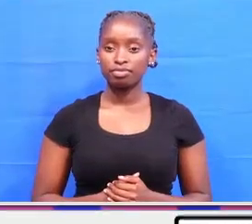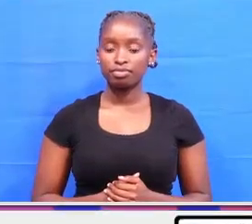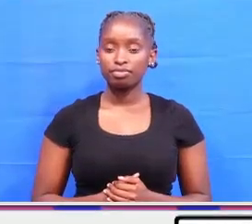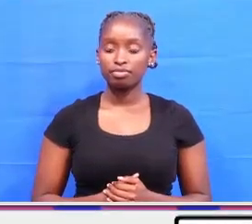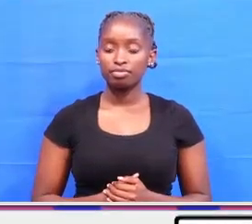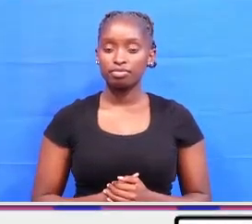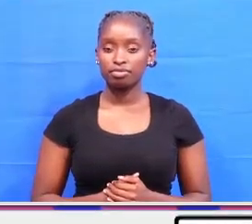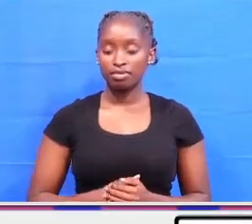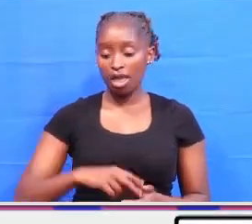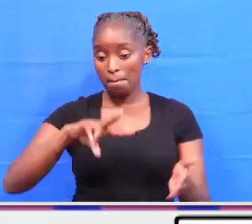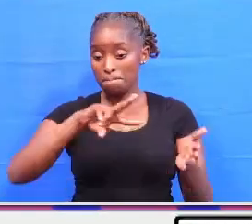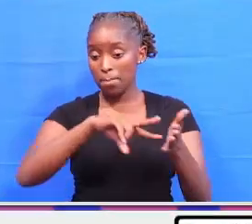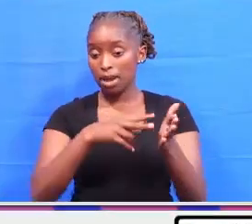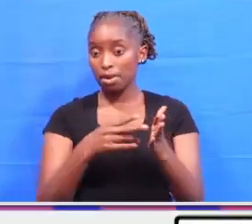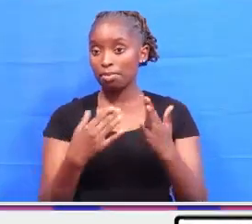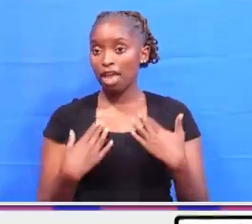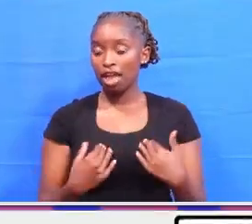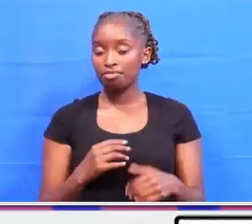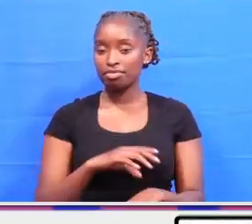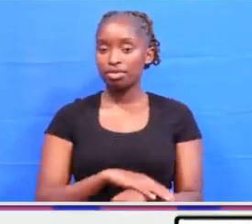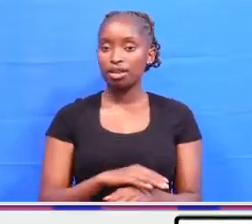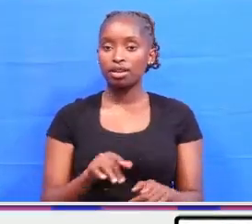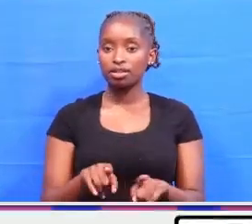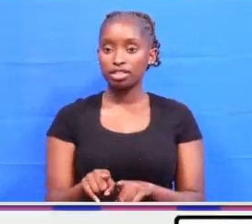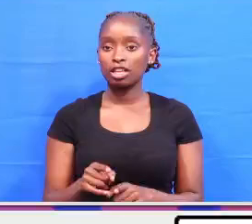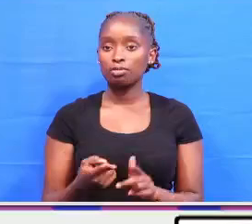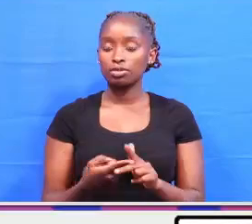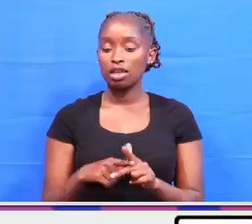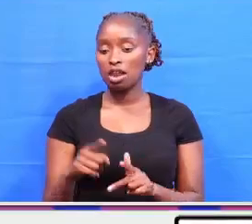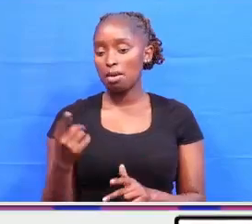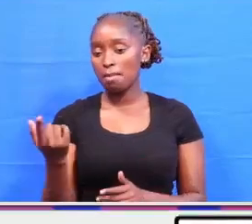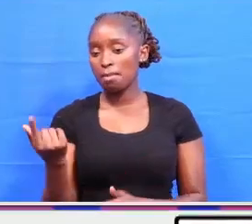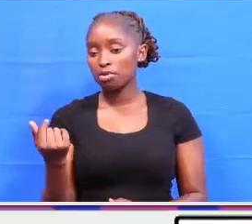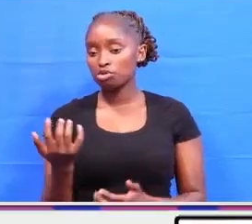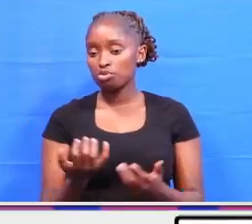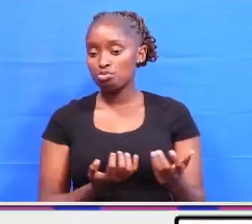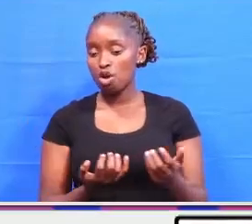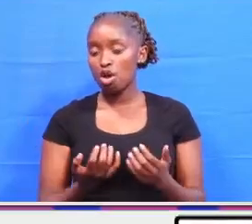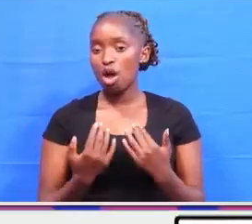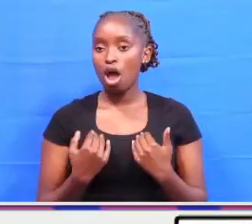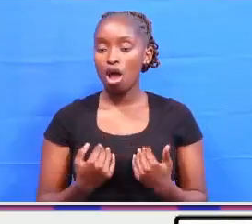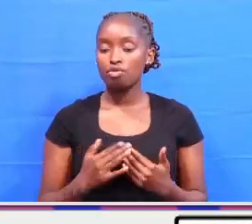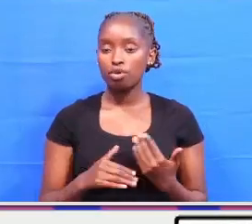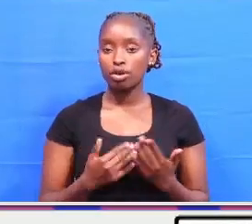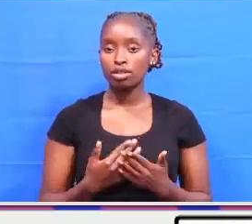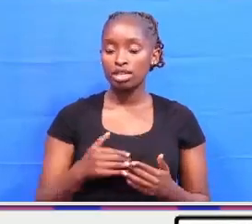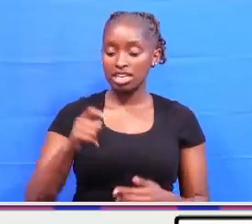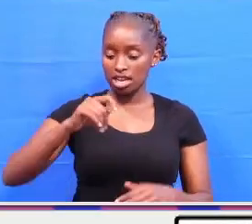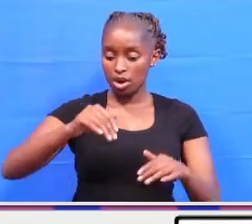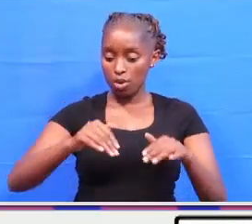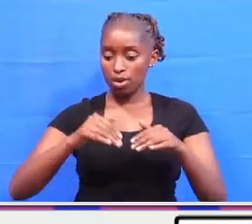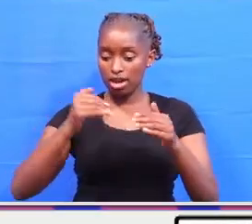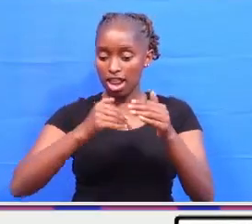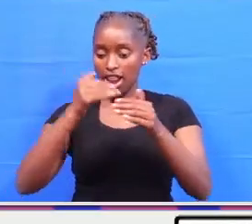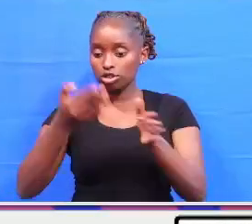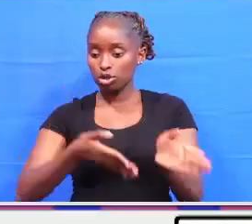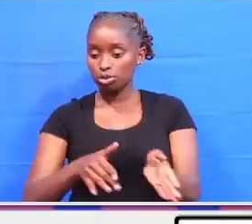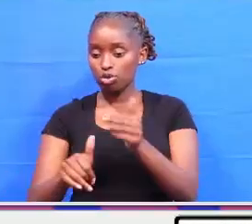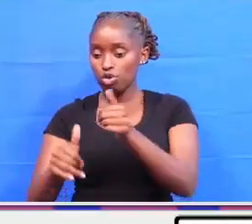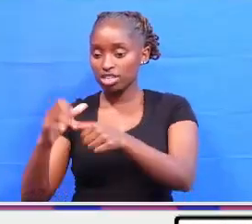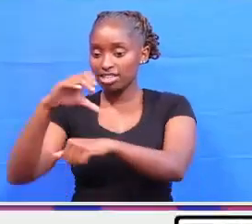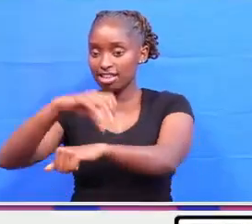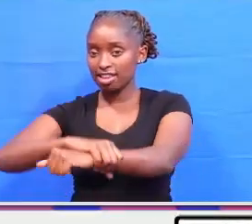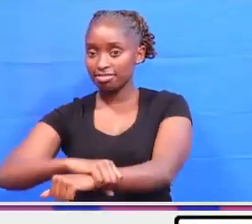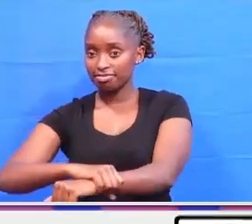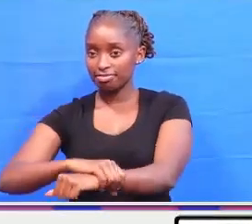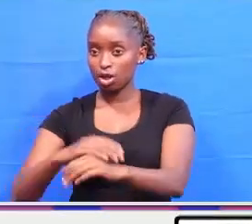also hasn't been paid. So even when you have to list them with CRB, you have to wait for the next opportunity that they get.